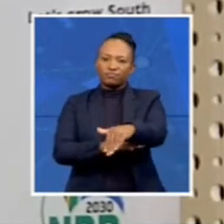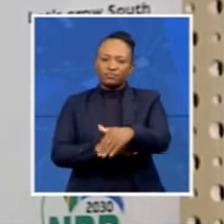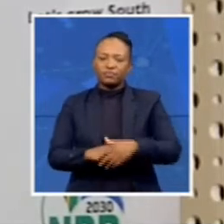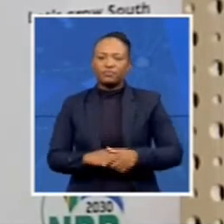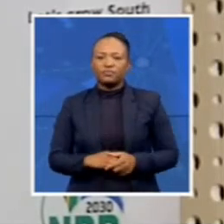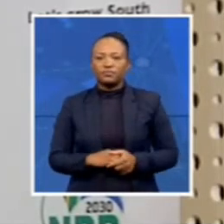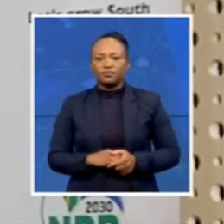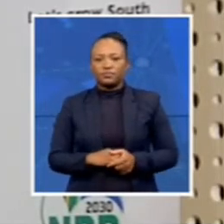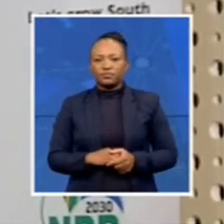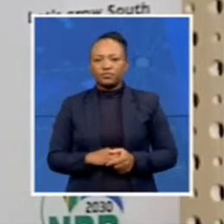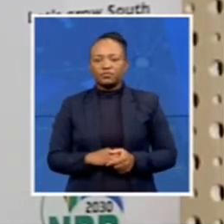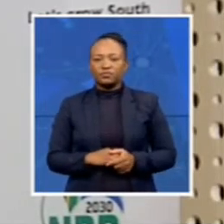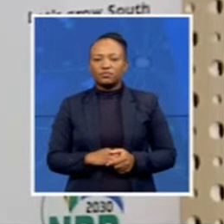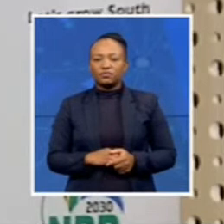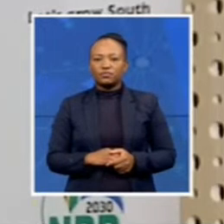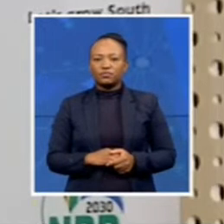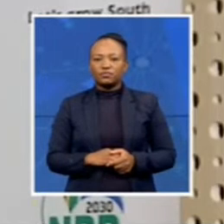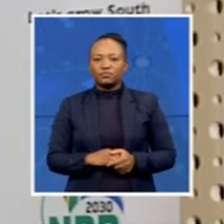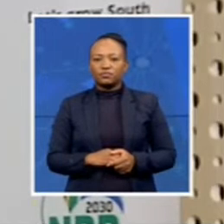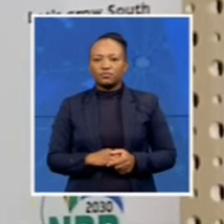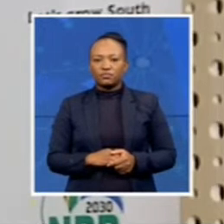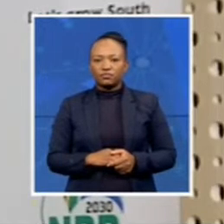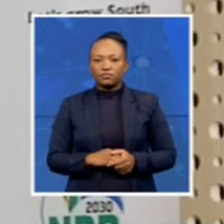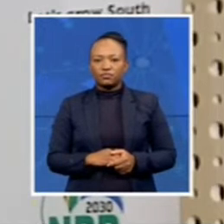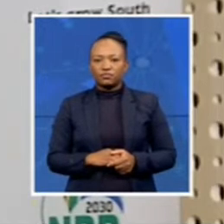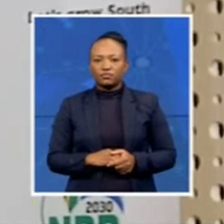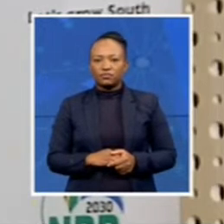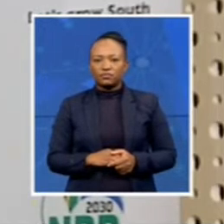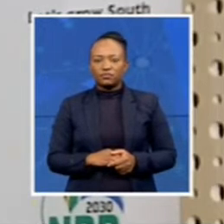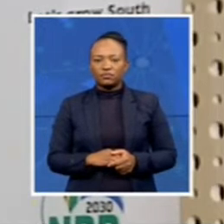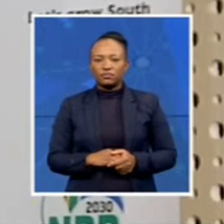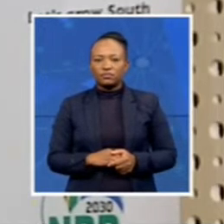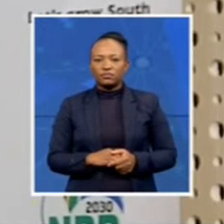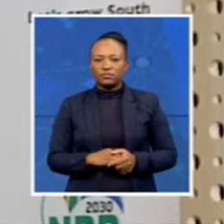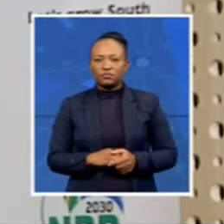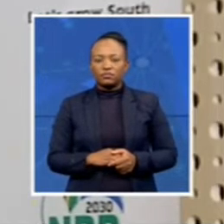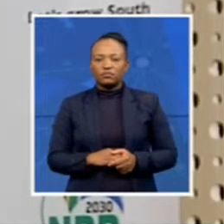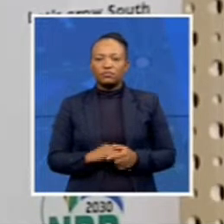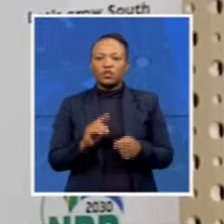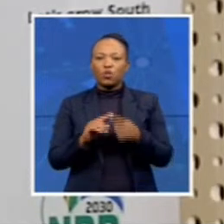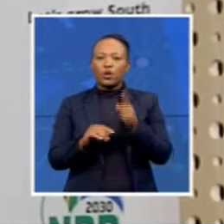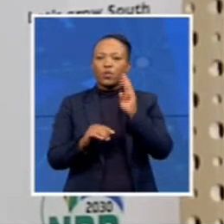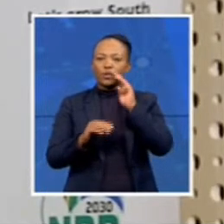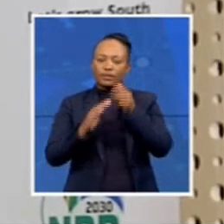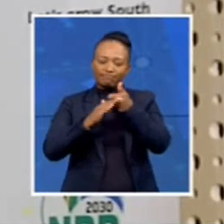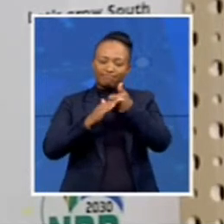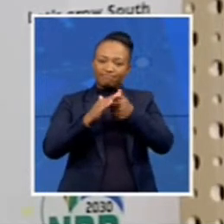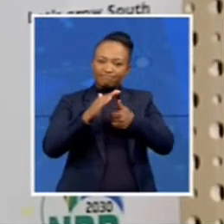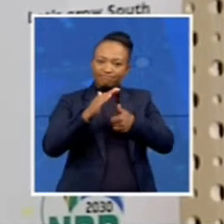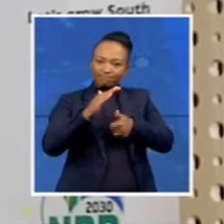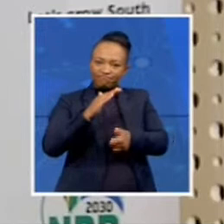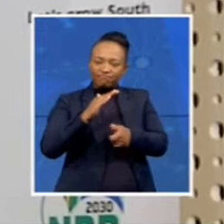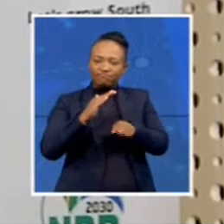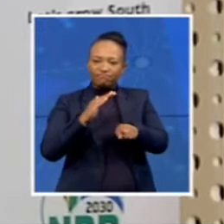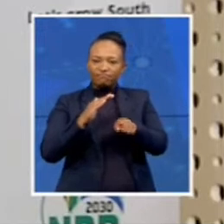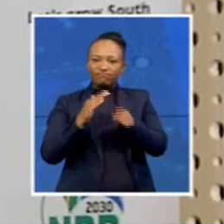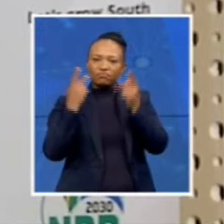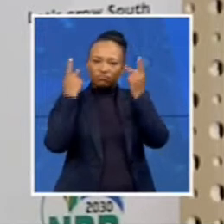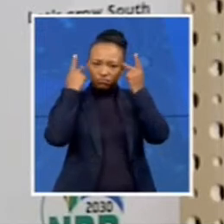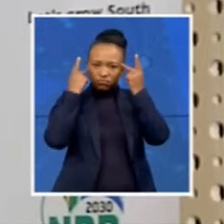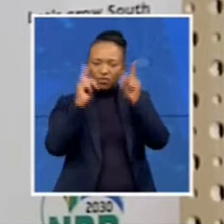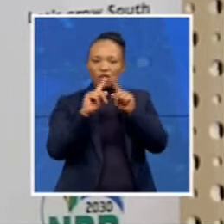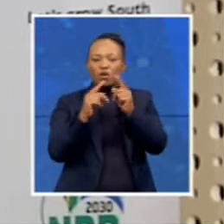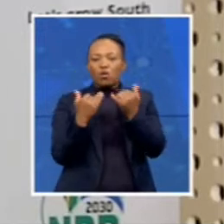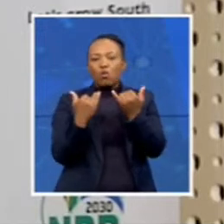The Water Research Commission provides groundwater research and knowledge to the country by translating needs into research